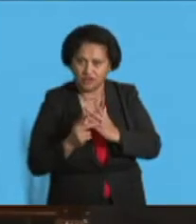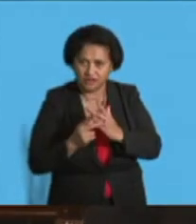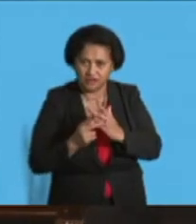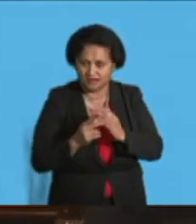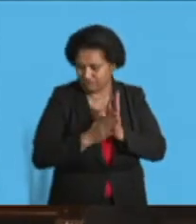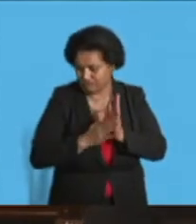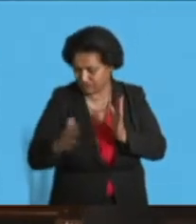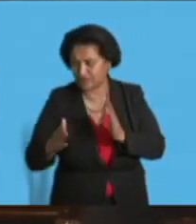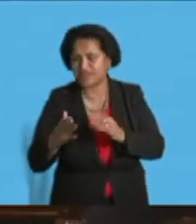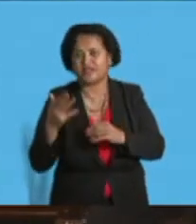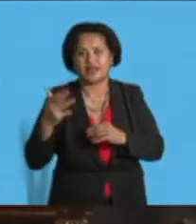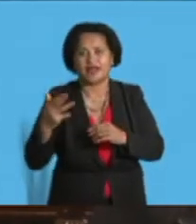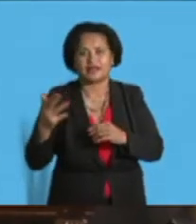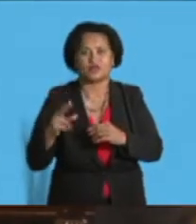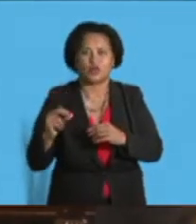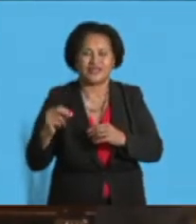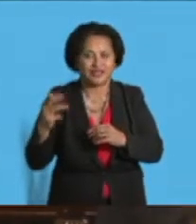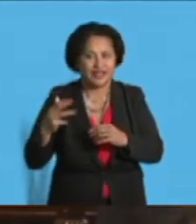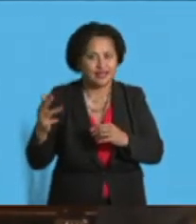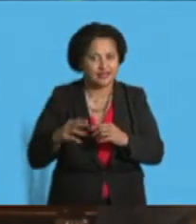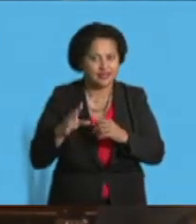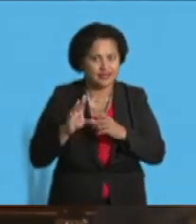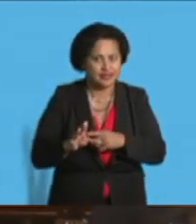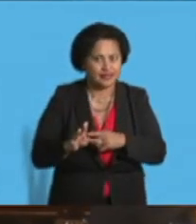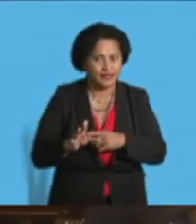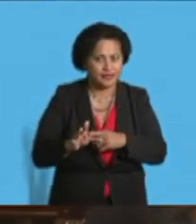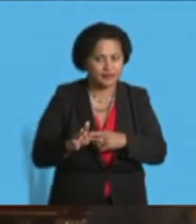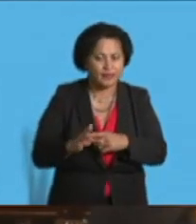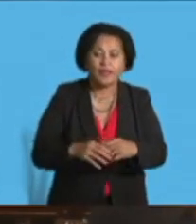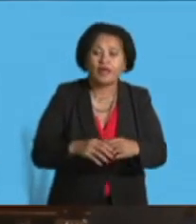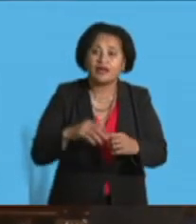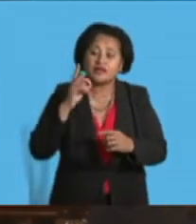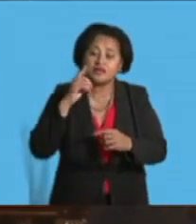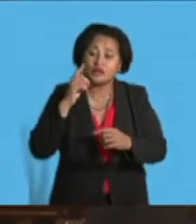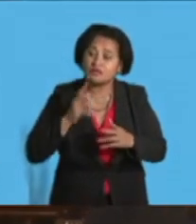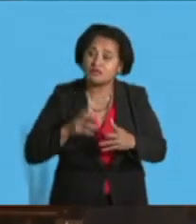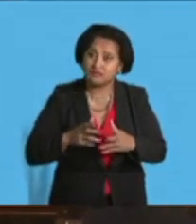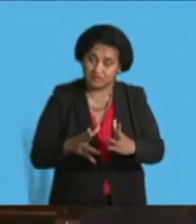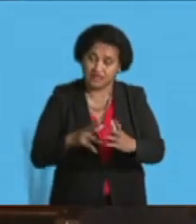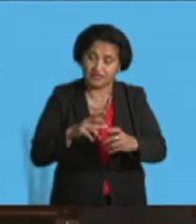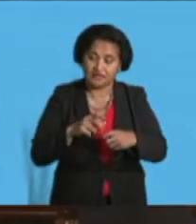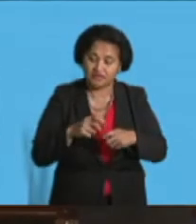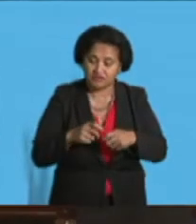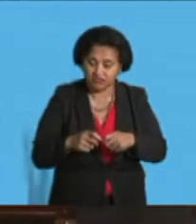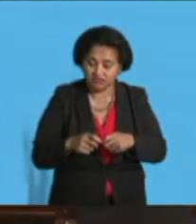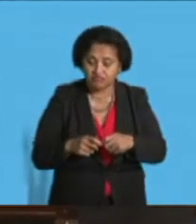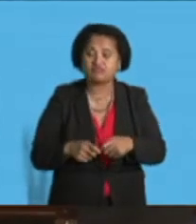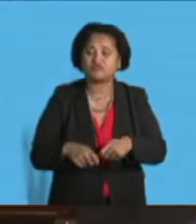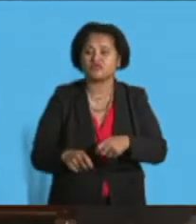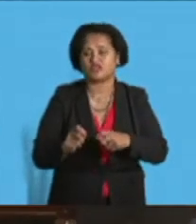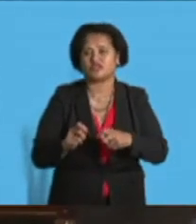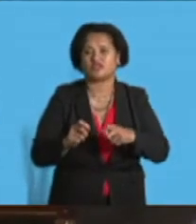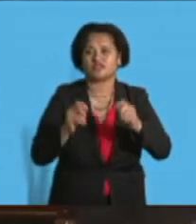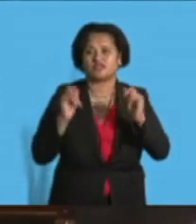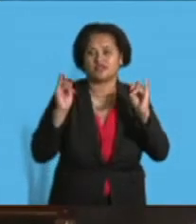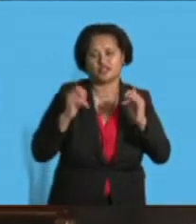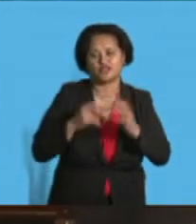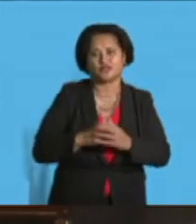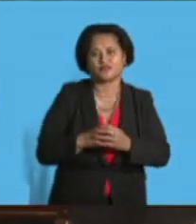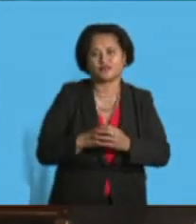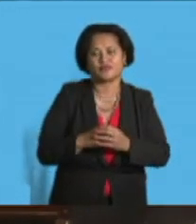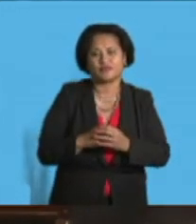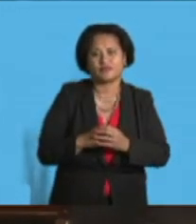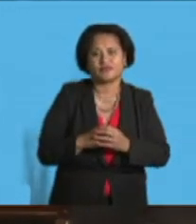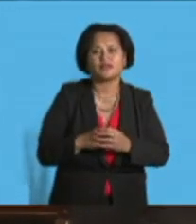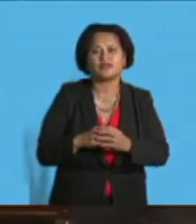year. Madam Speaker, water and waterways are strategic issues and as such of great national importance.